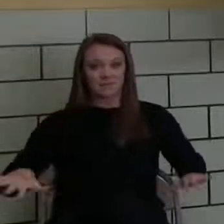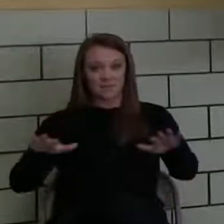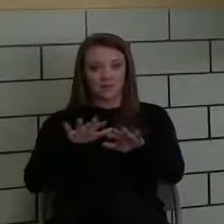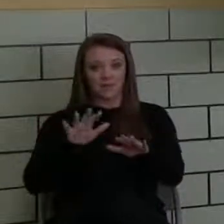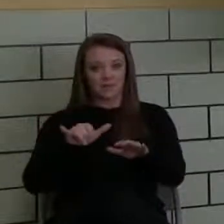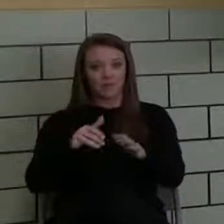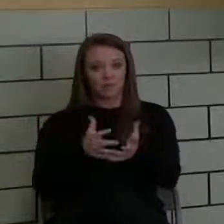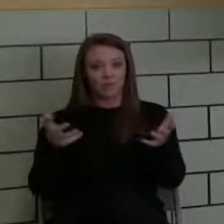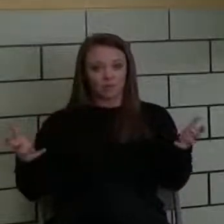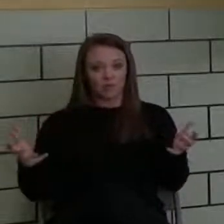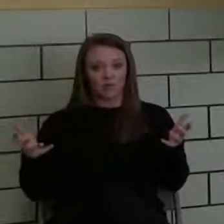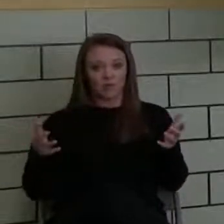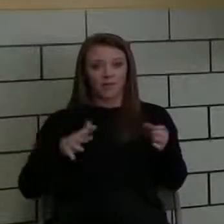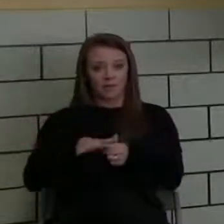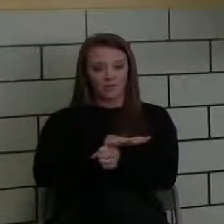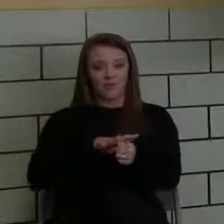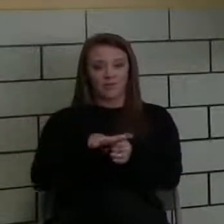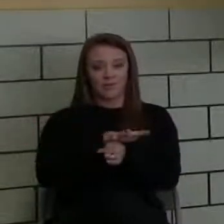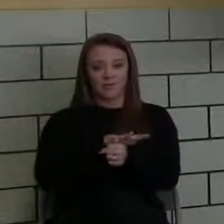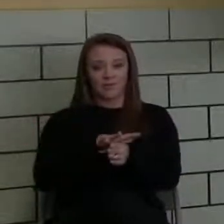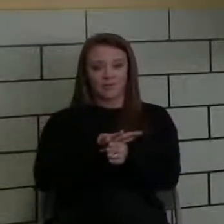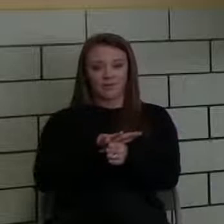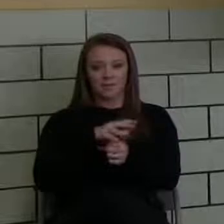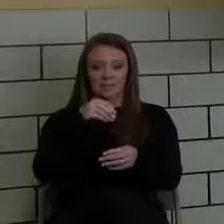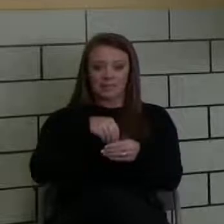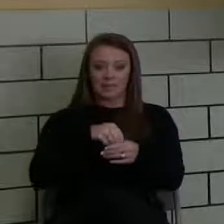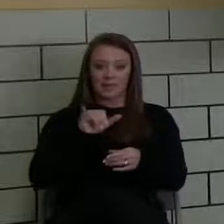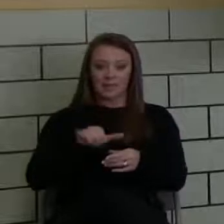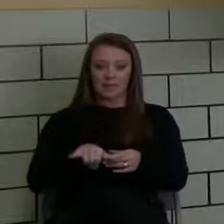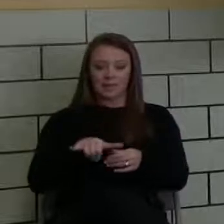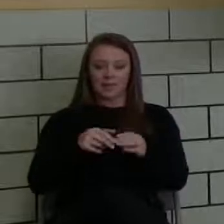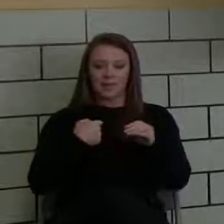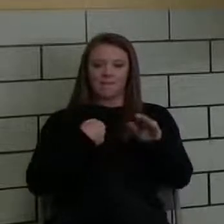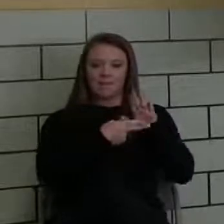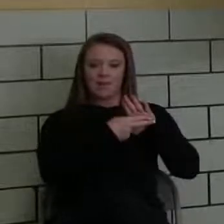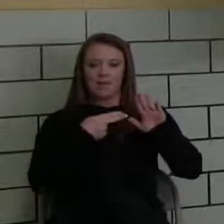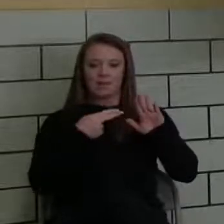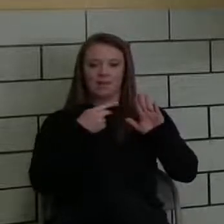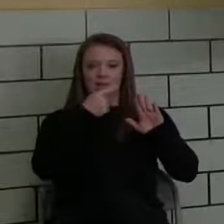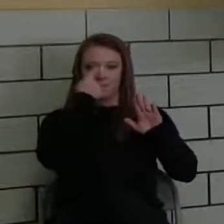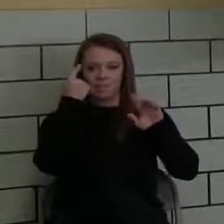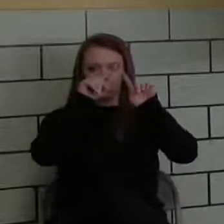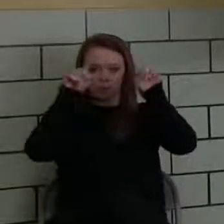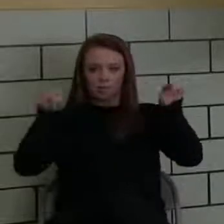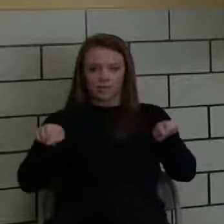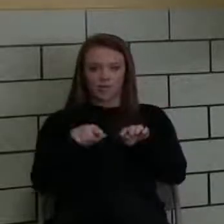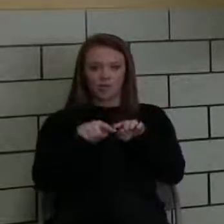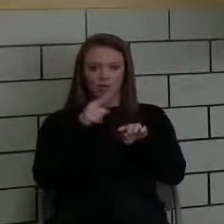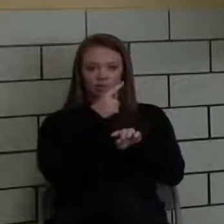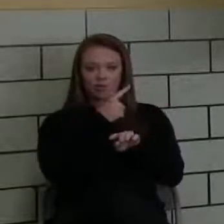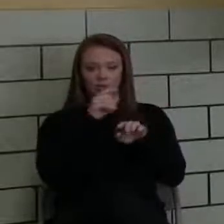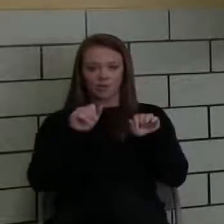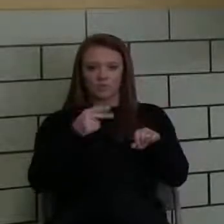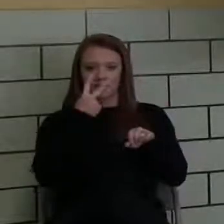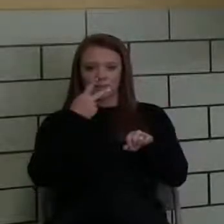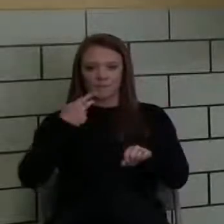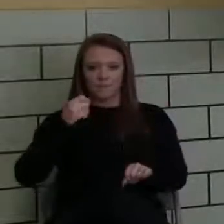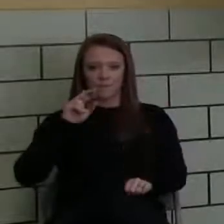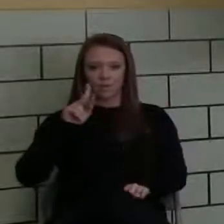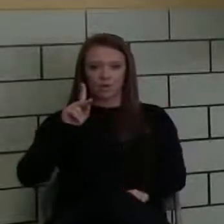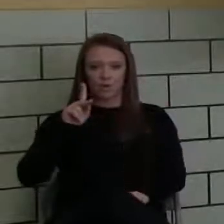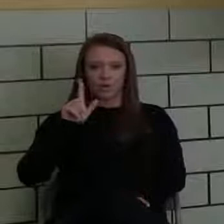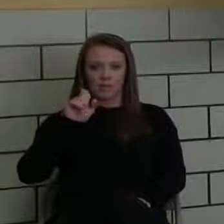space. Within that, I've highlighted in the black squares kind of the sort of parklet